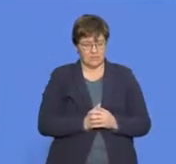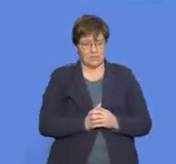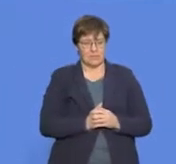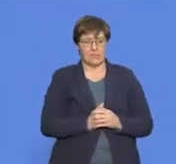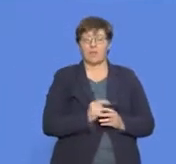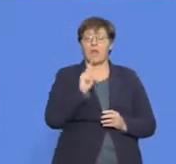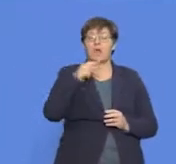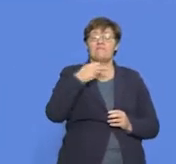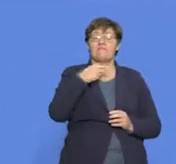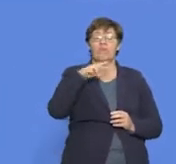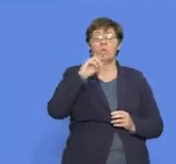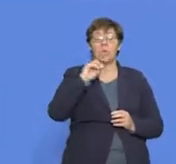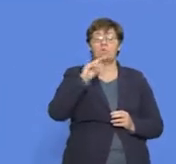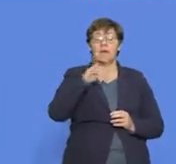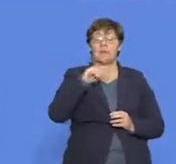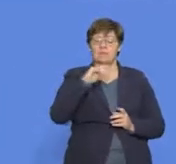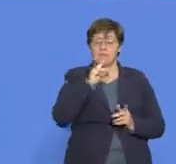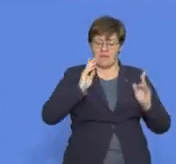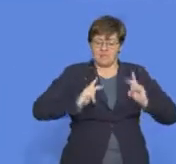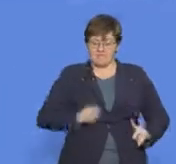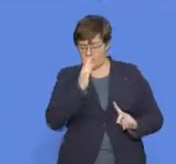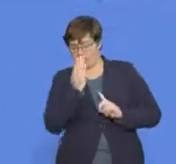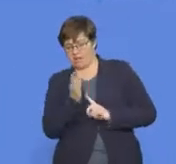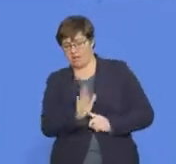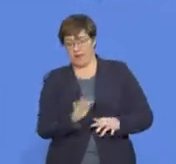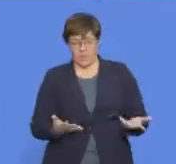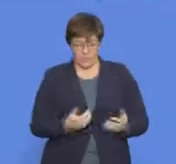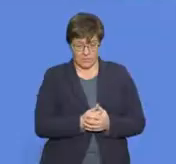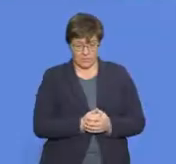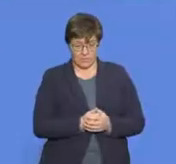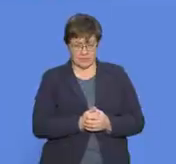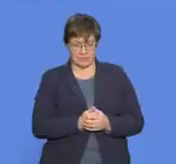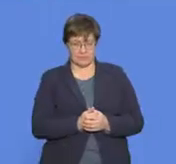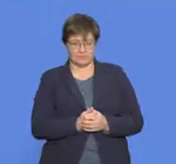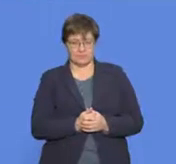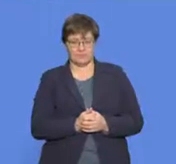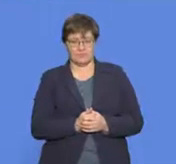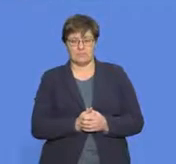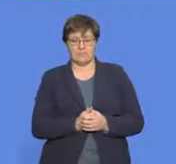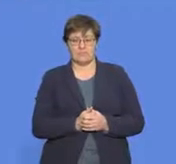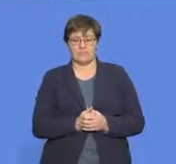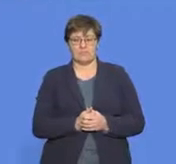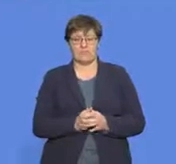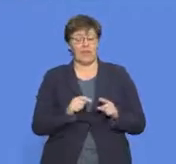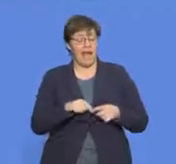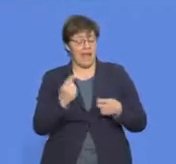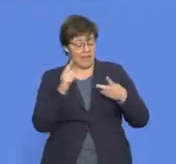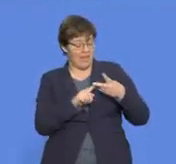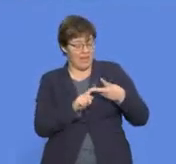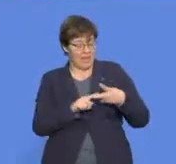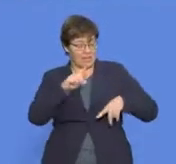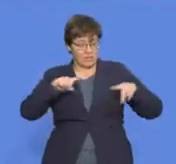phenotypes. And remember, phenotype is our physical appearance. Okay, another type of